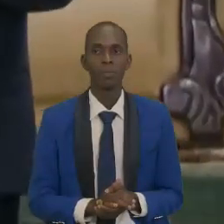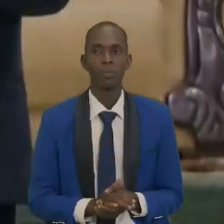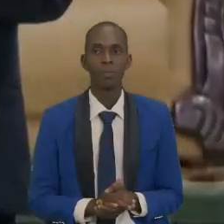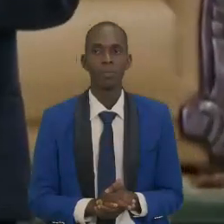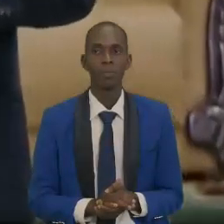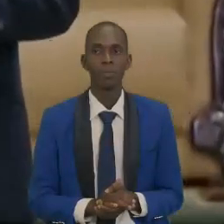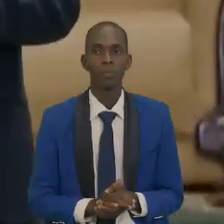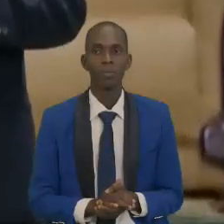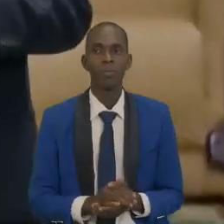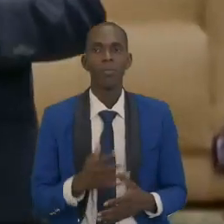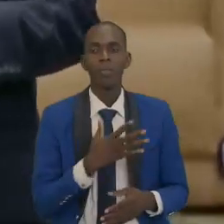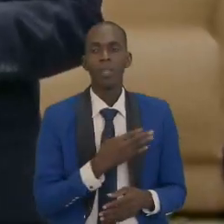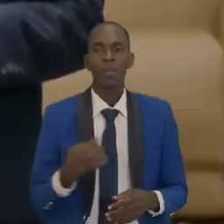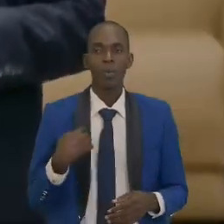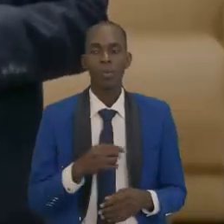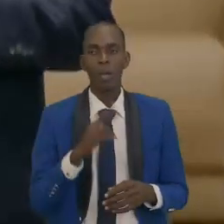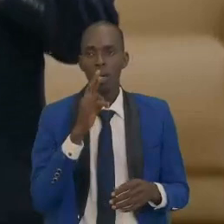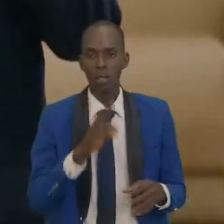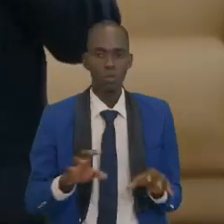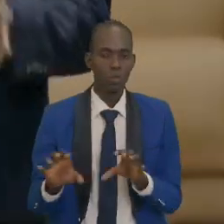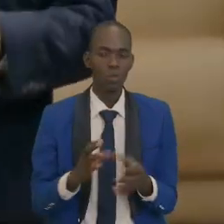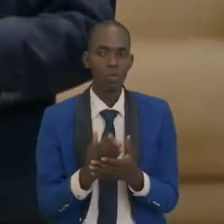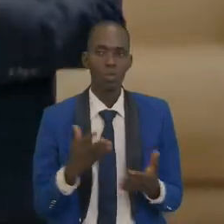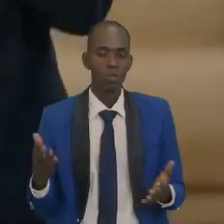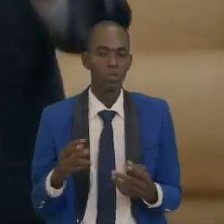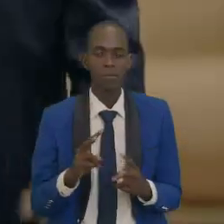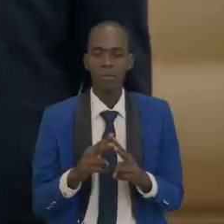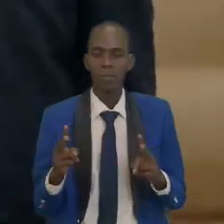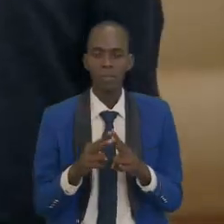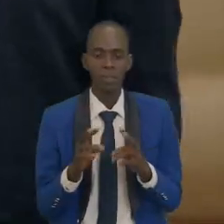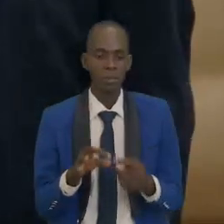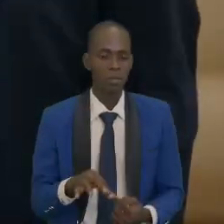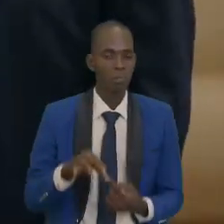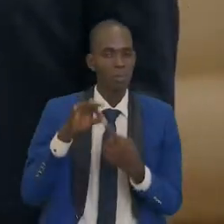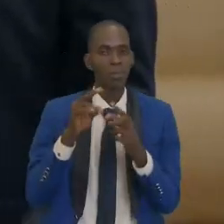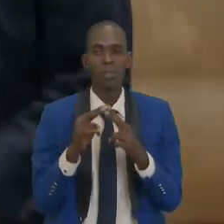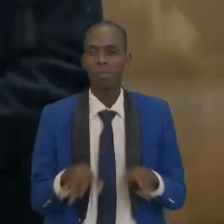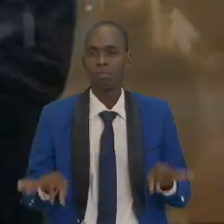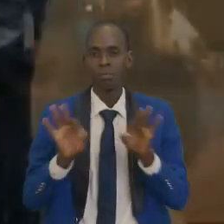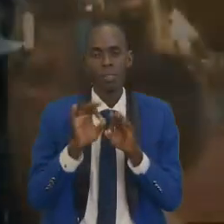our dealing with something special something very important for everyone